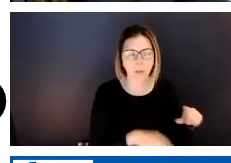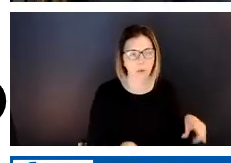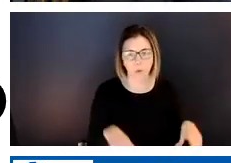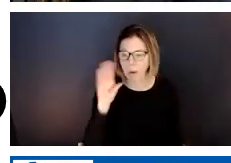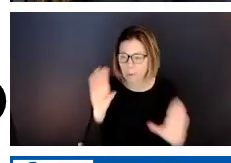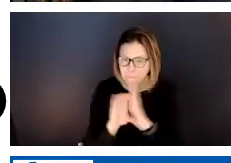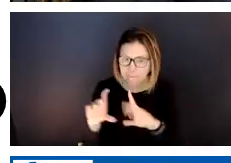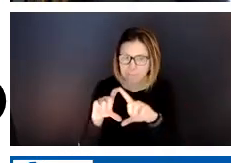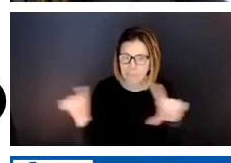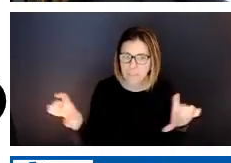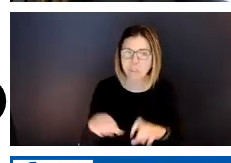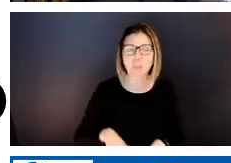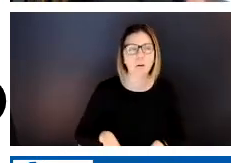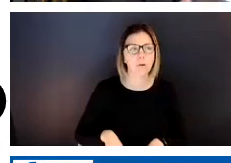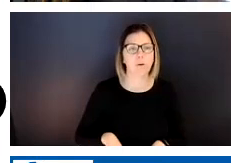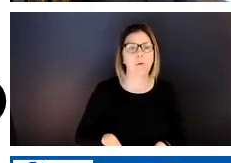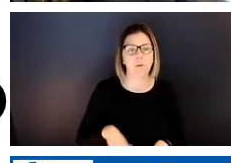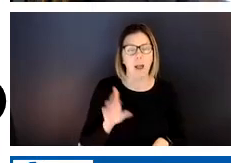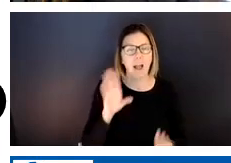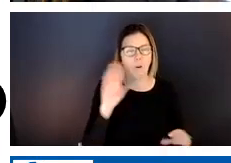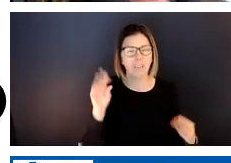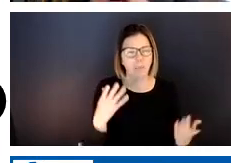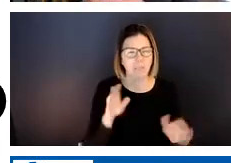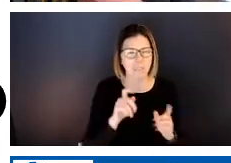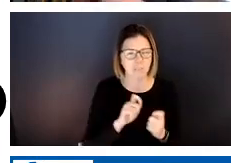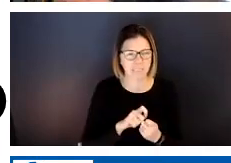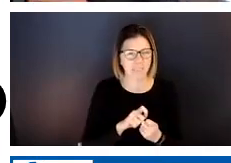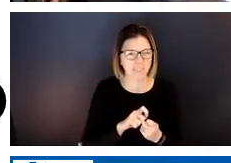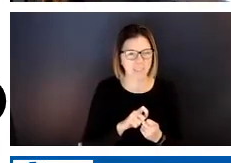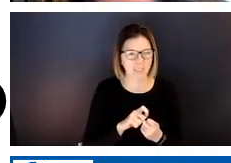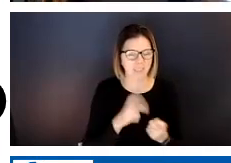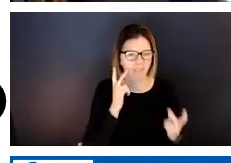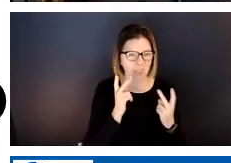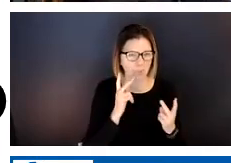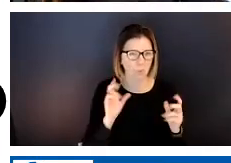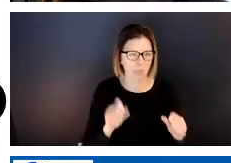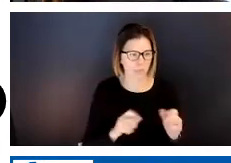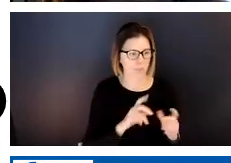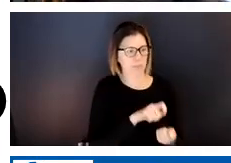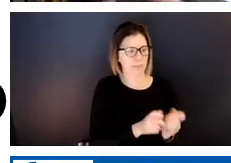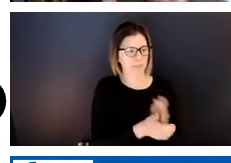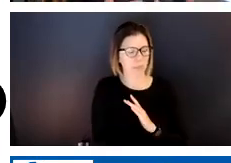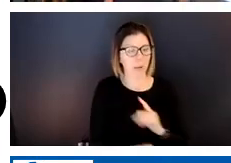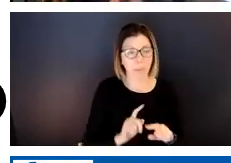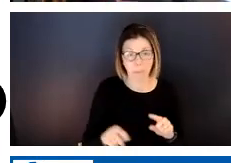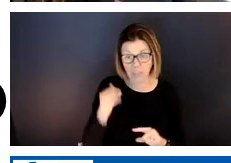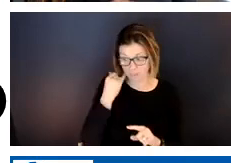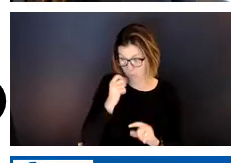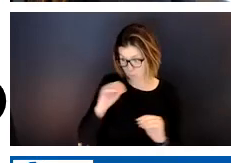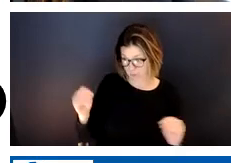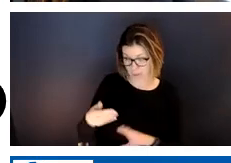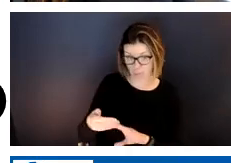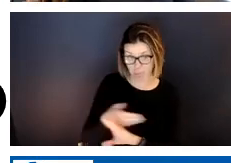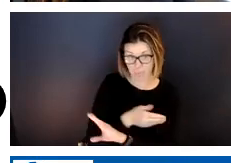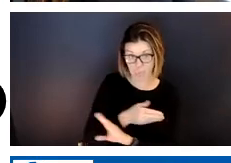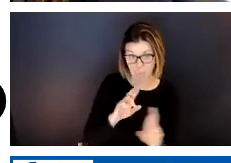specific visuals we may use to work on specific skills, but just because you don't have something pre-prepared does not